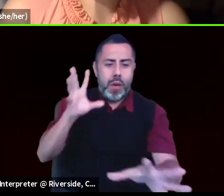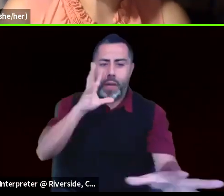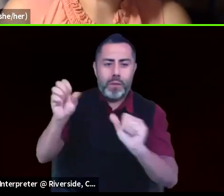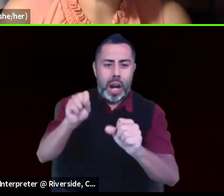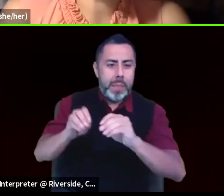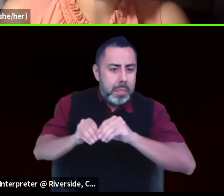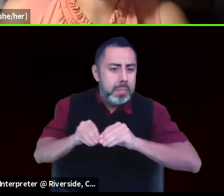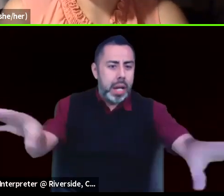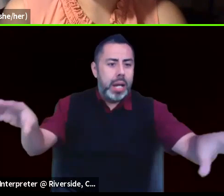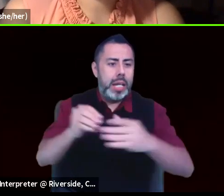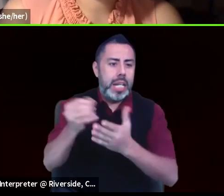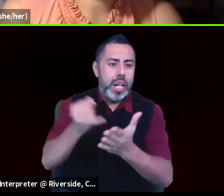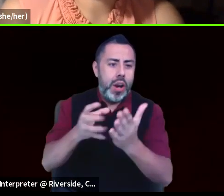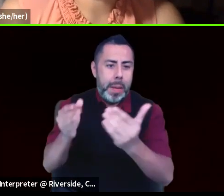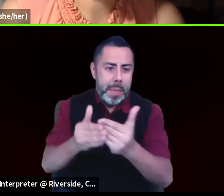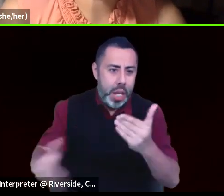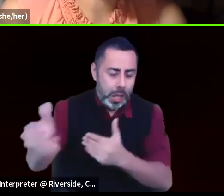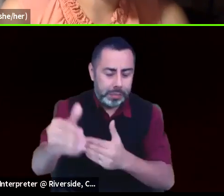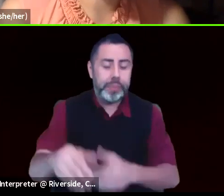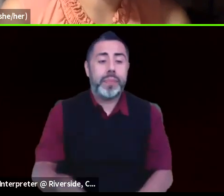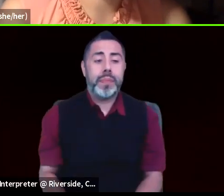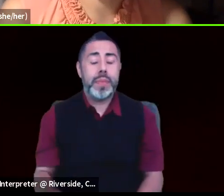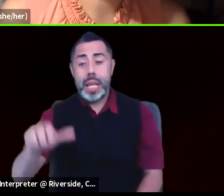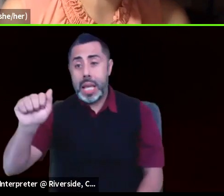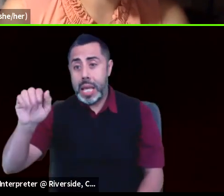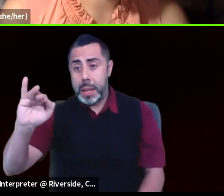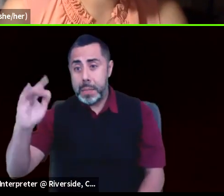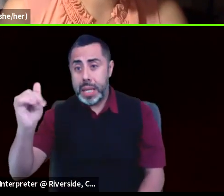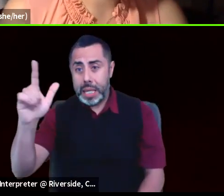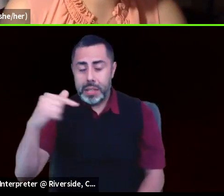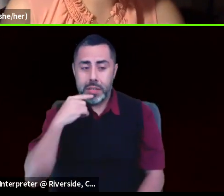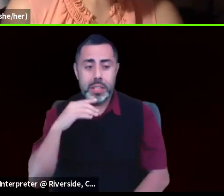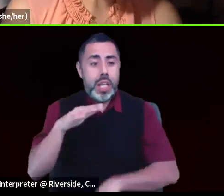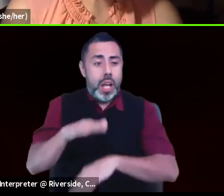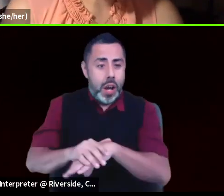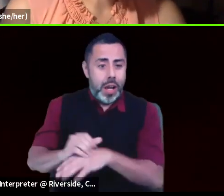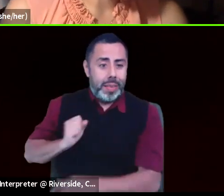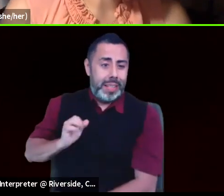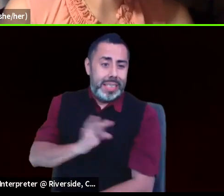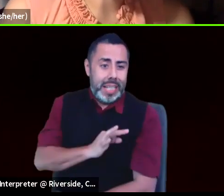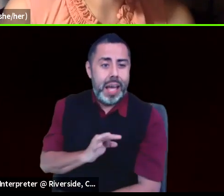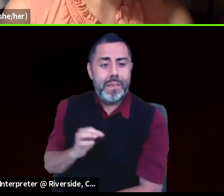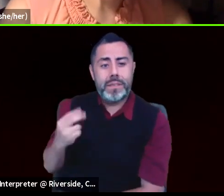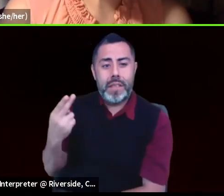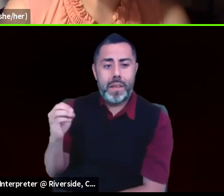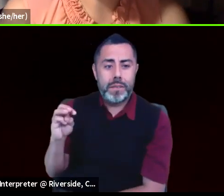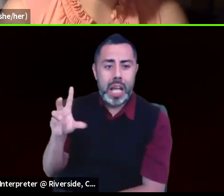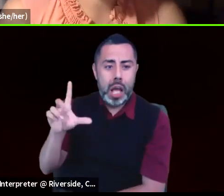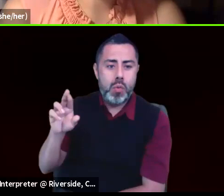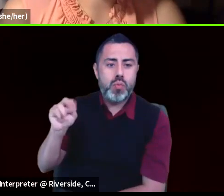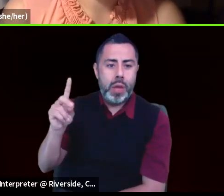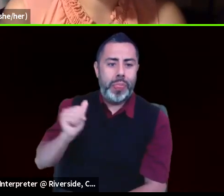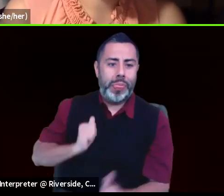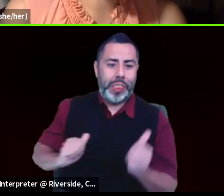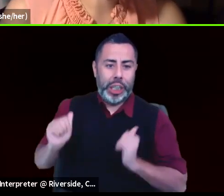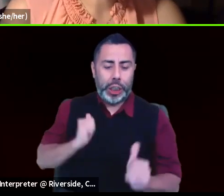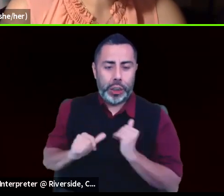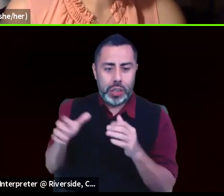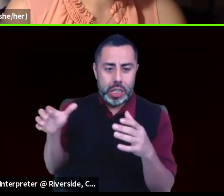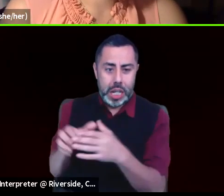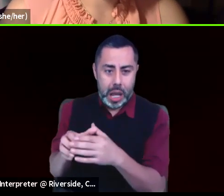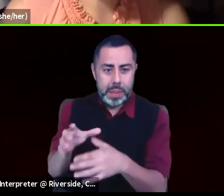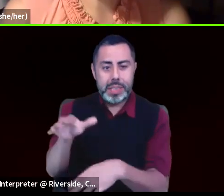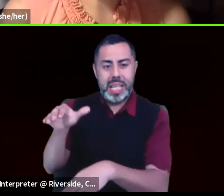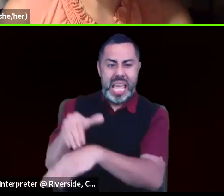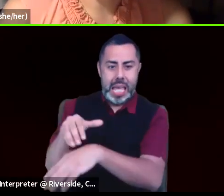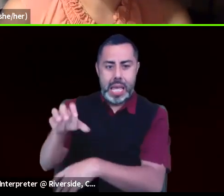And on behalf of the staff of HowlRound Theater Commons at Emerson College, they wish to respectfully acknowledge